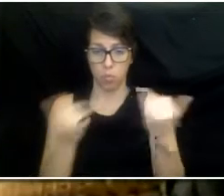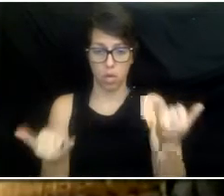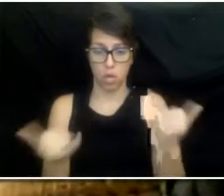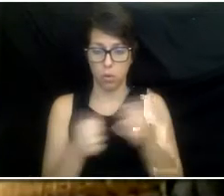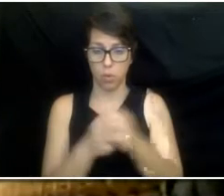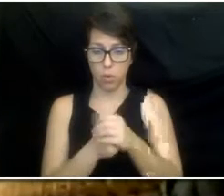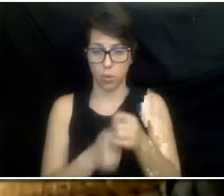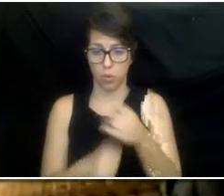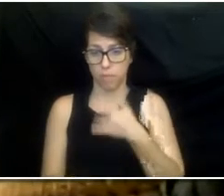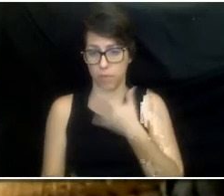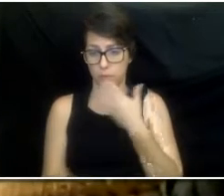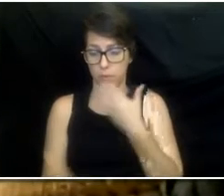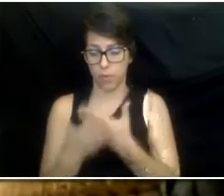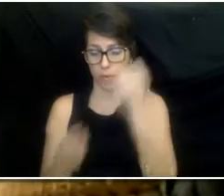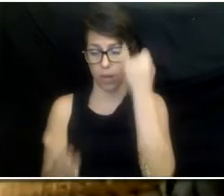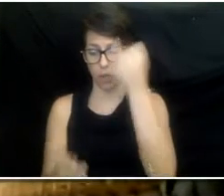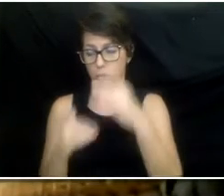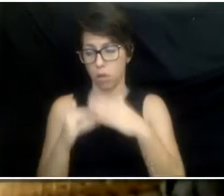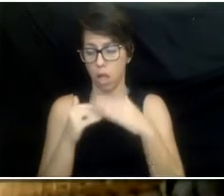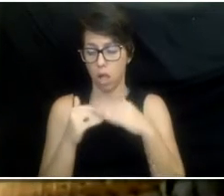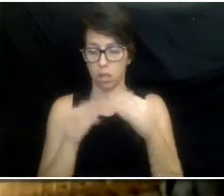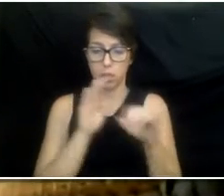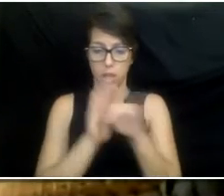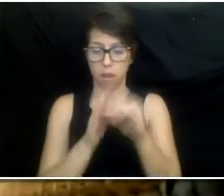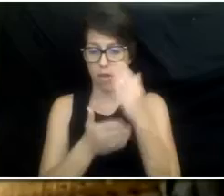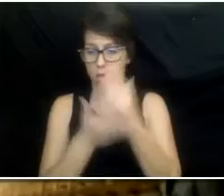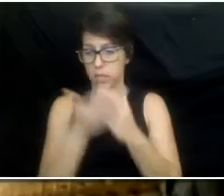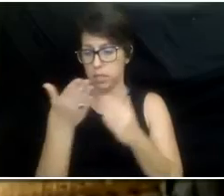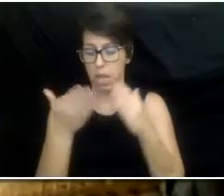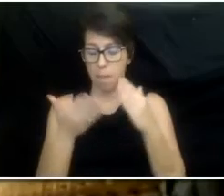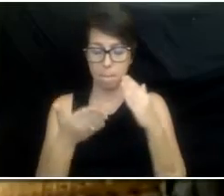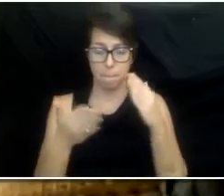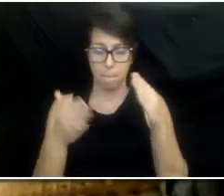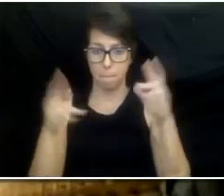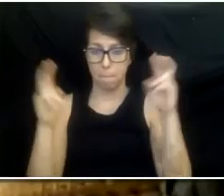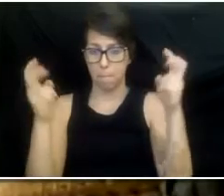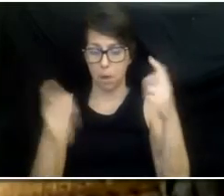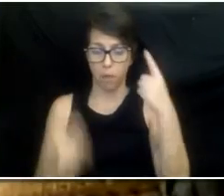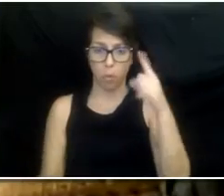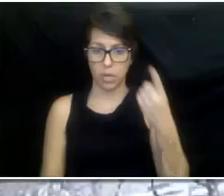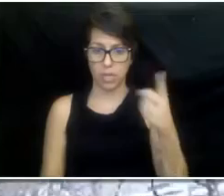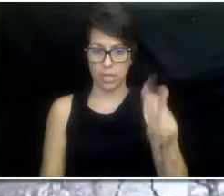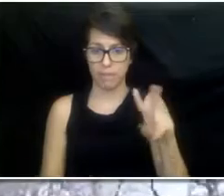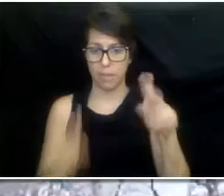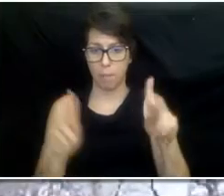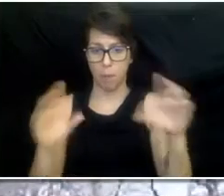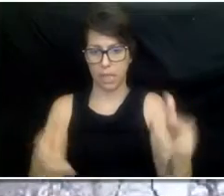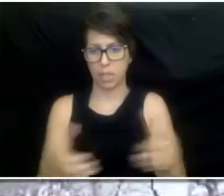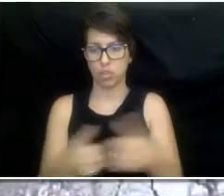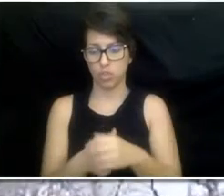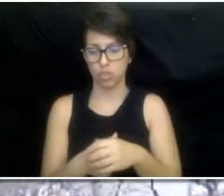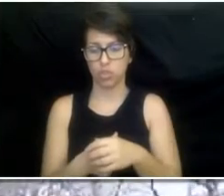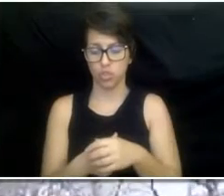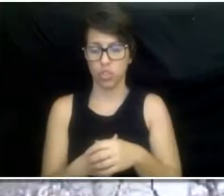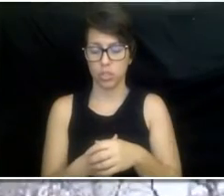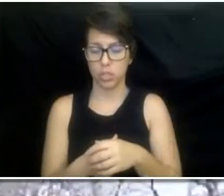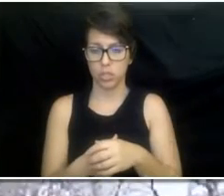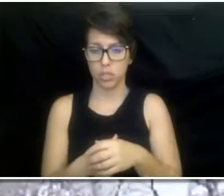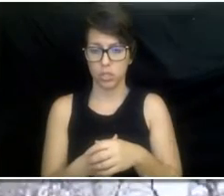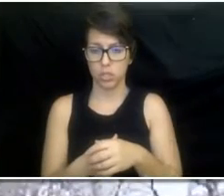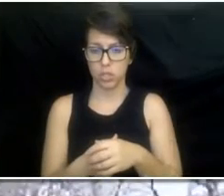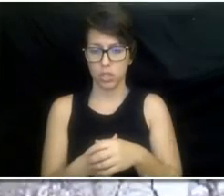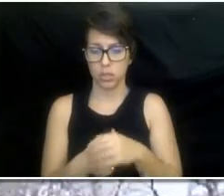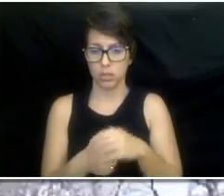without waiting to be called and told hey I've got a problem survivors negotiate